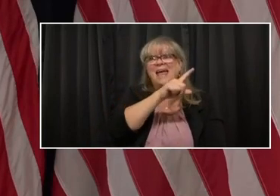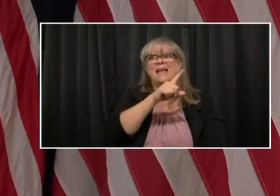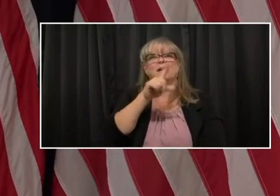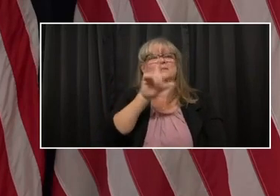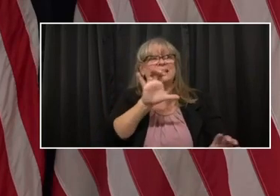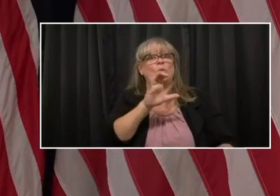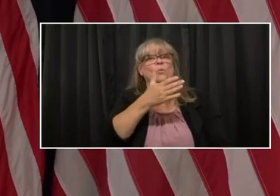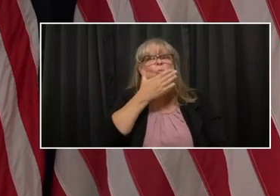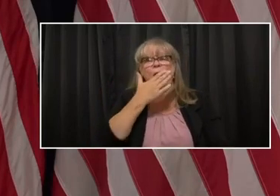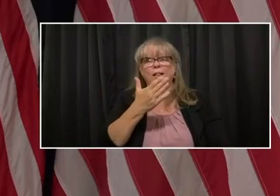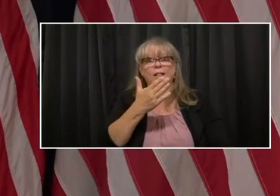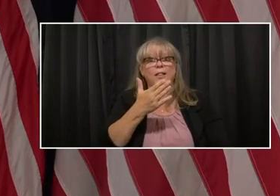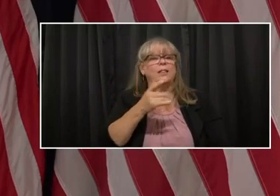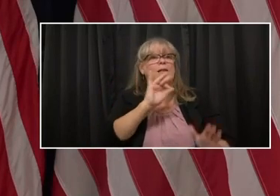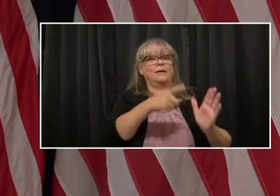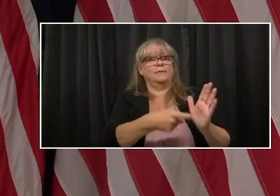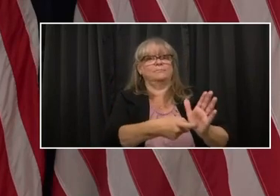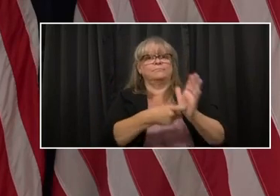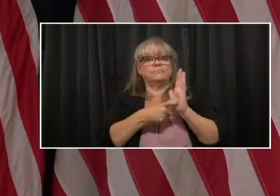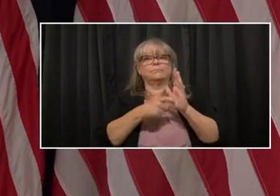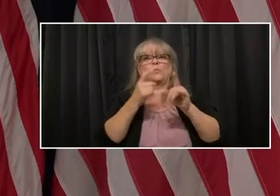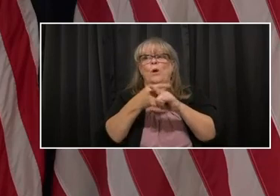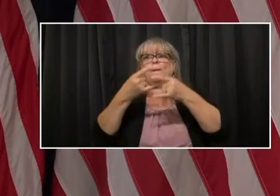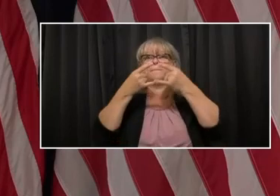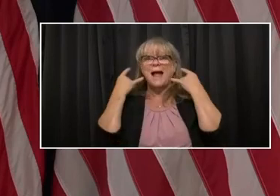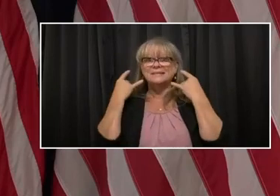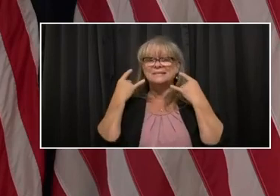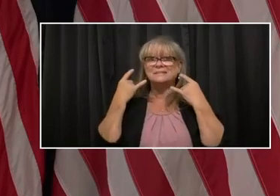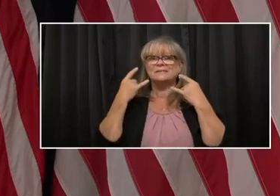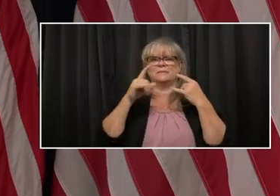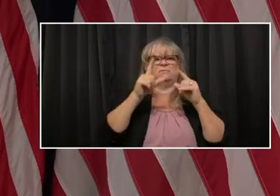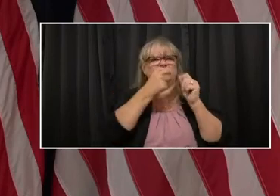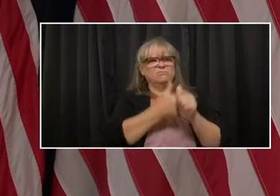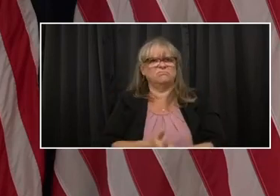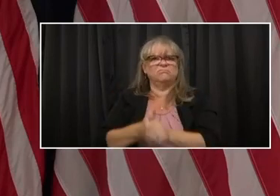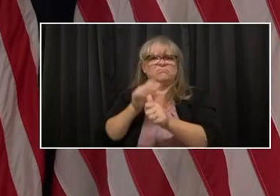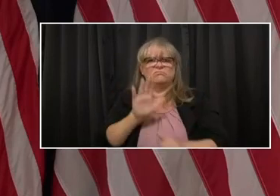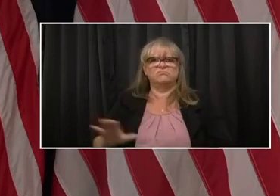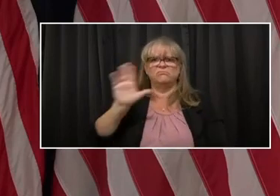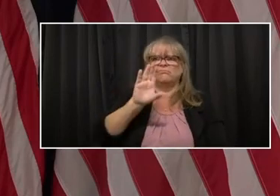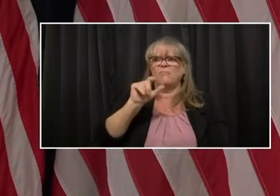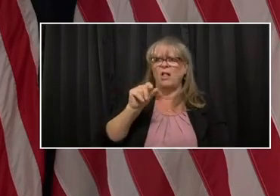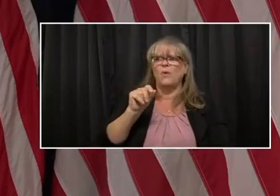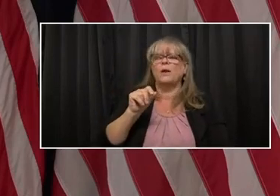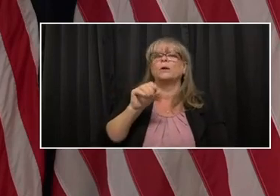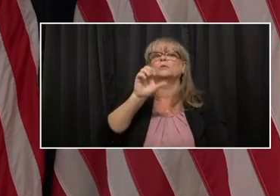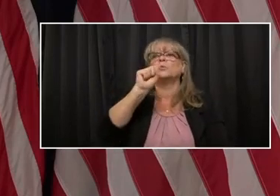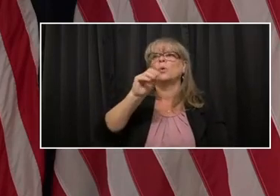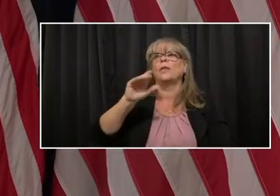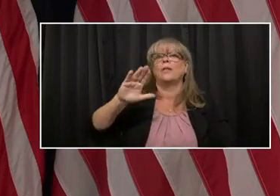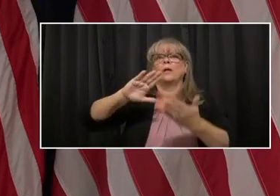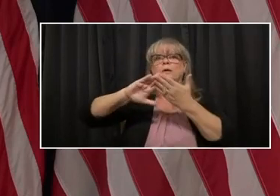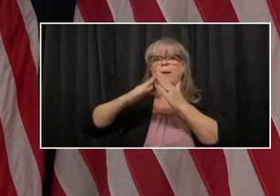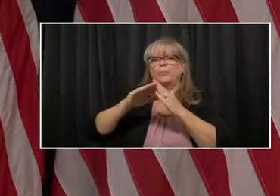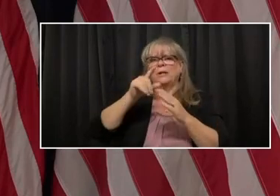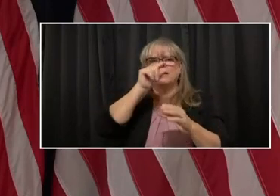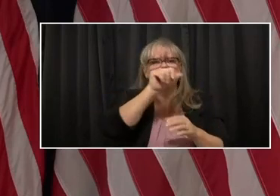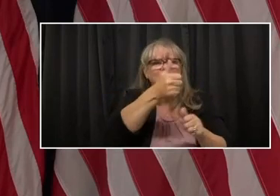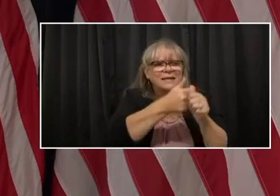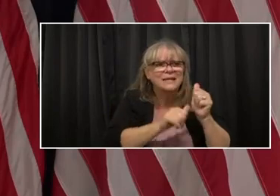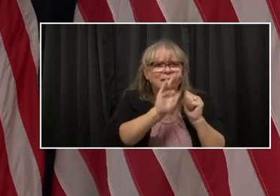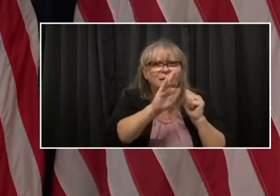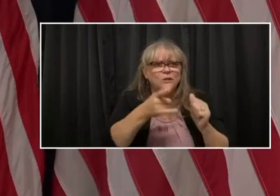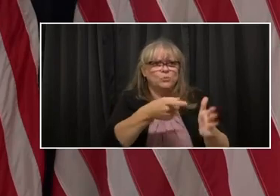state one, by the way. Most of those mountain tourist towns have municipal requirements where you have to wear them outside in certain areas like their